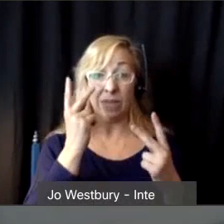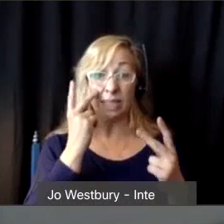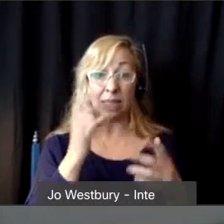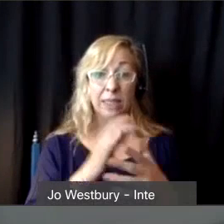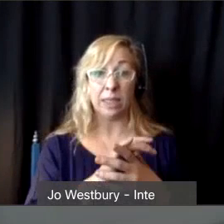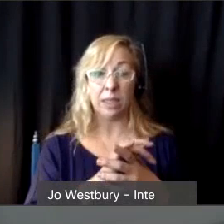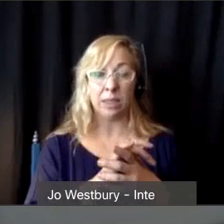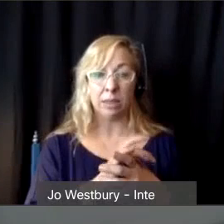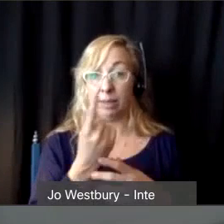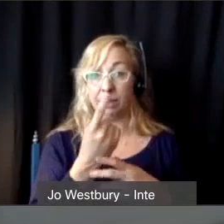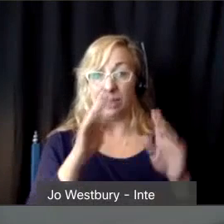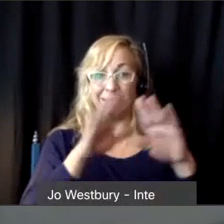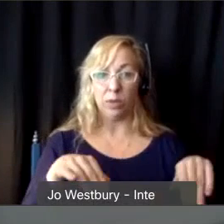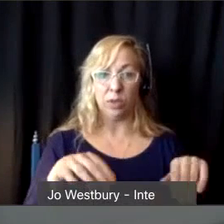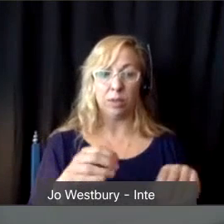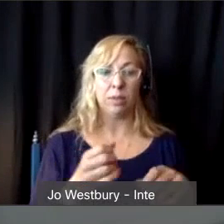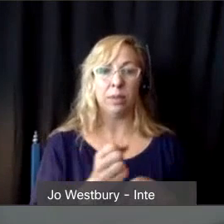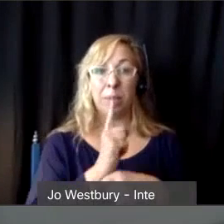roommate.